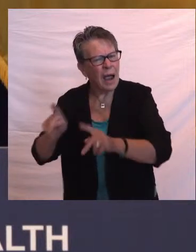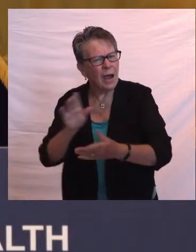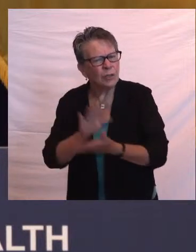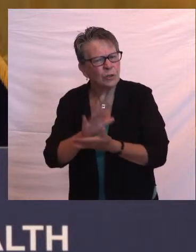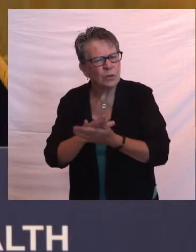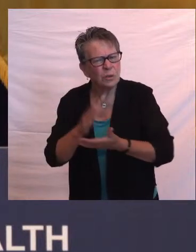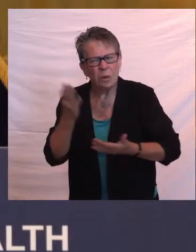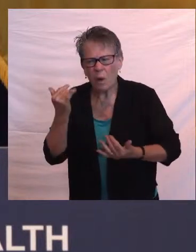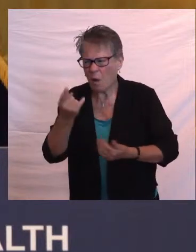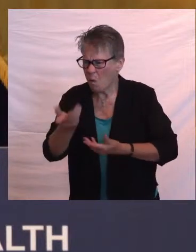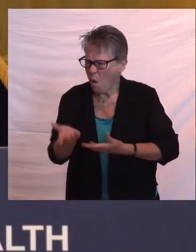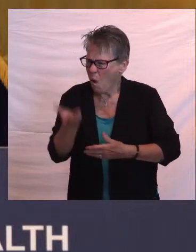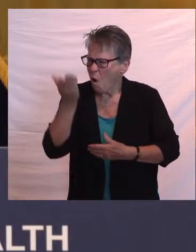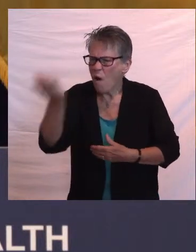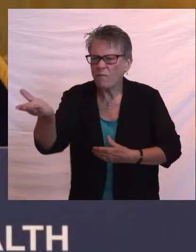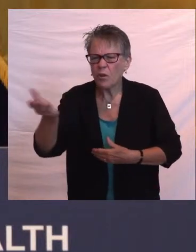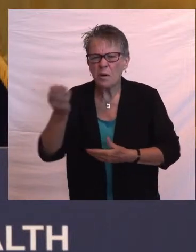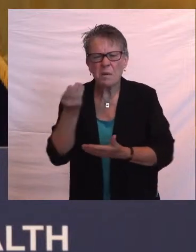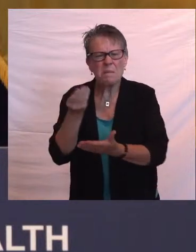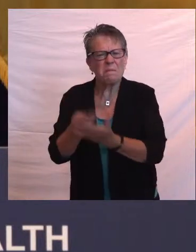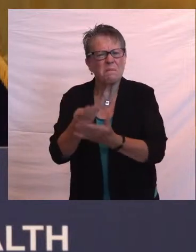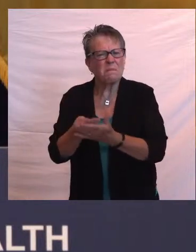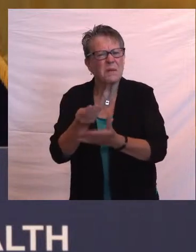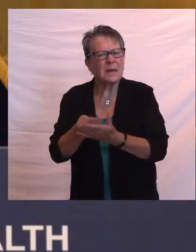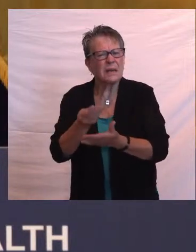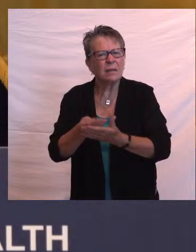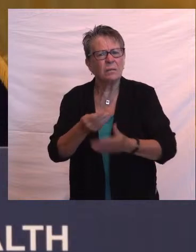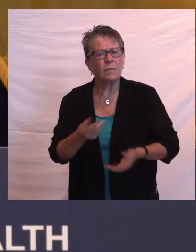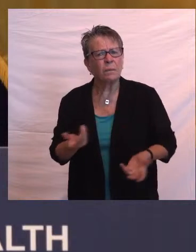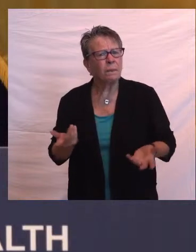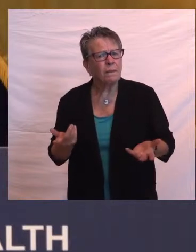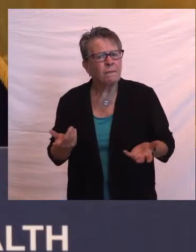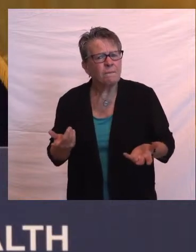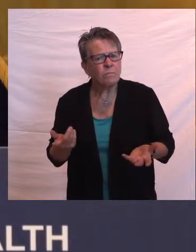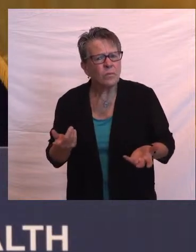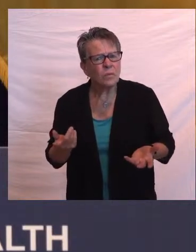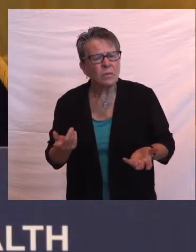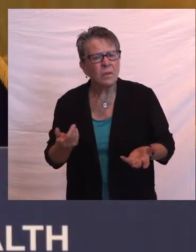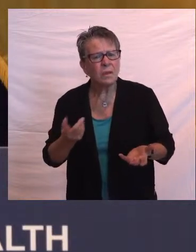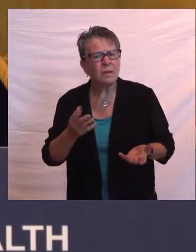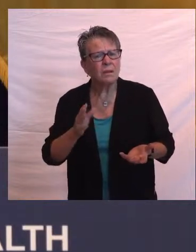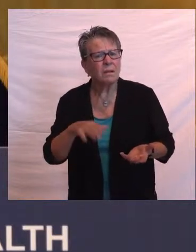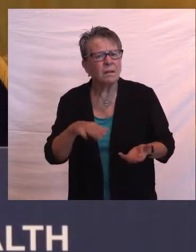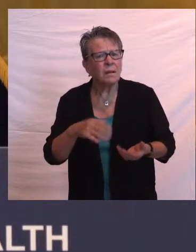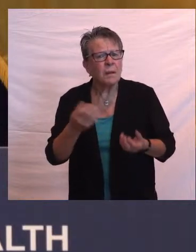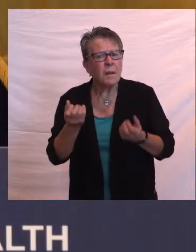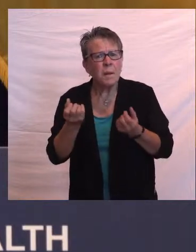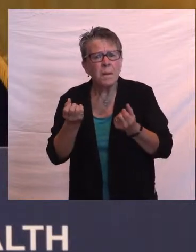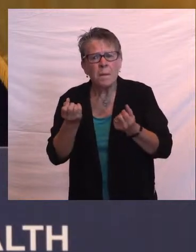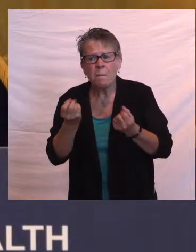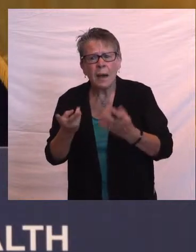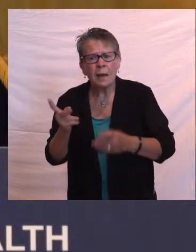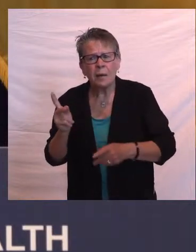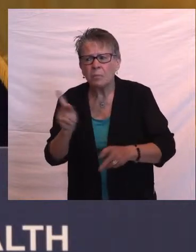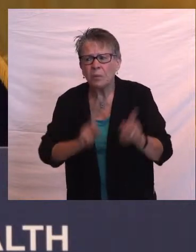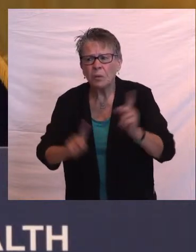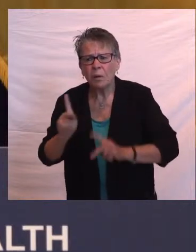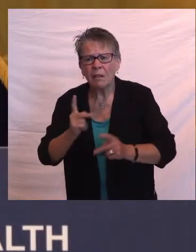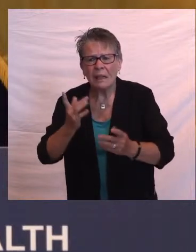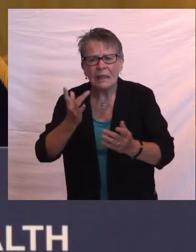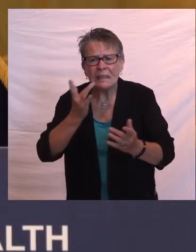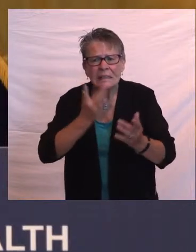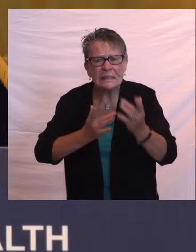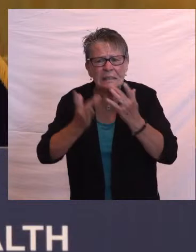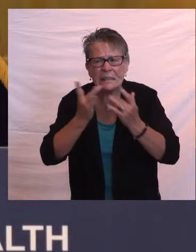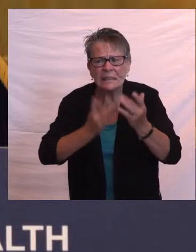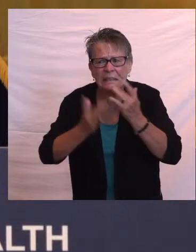lower paying jobs, despite the fact that they were laid off? And finally, who's going to supervise the doling out of these